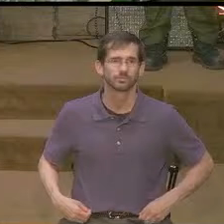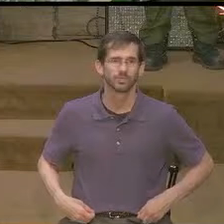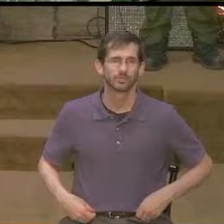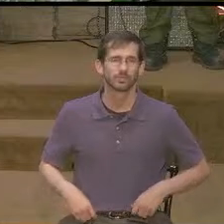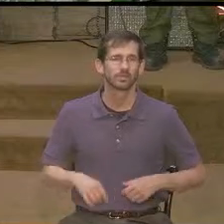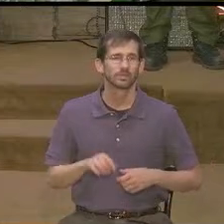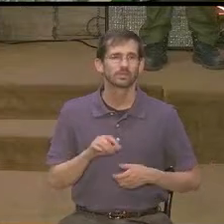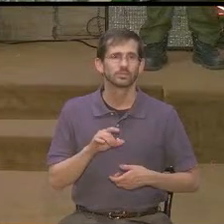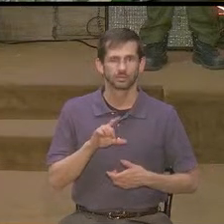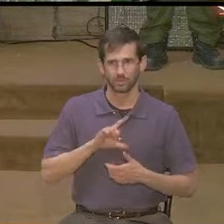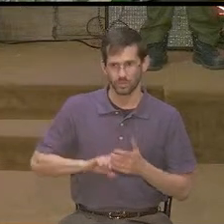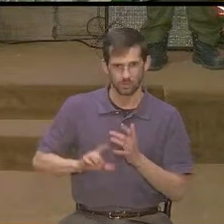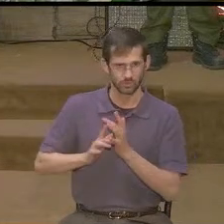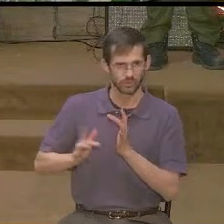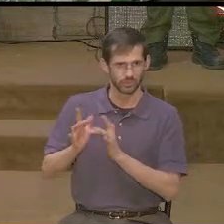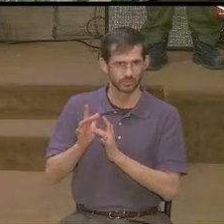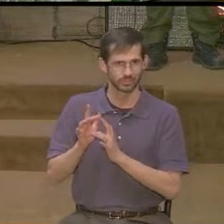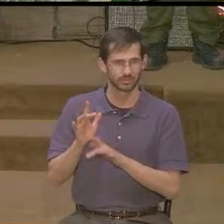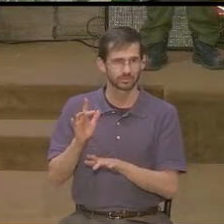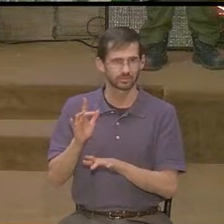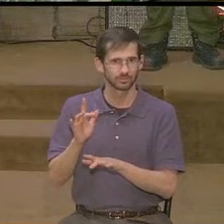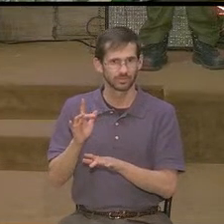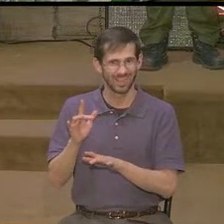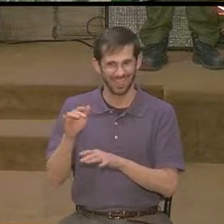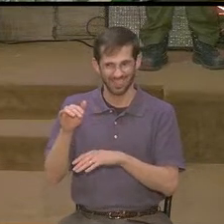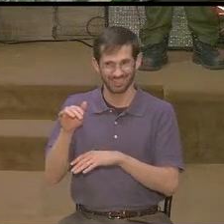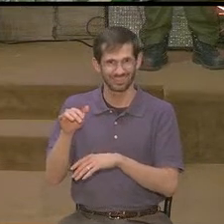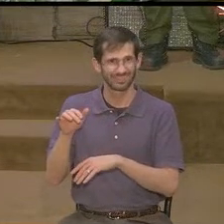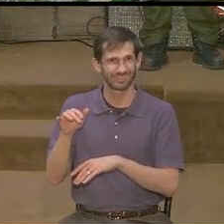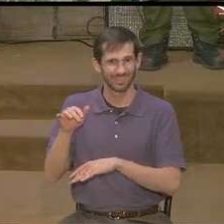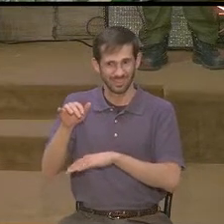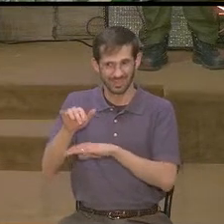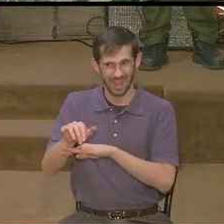That the Lord Jesus, on the same night in which he was betrayed,